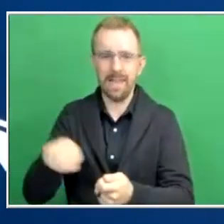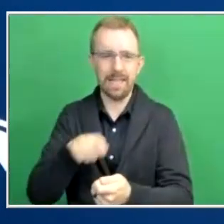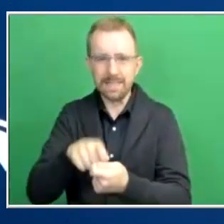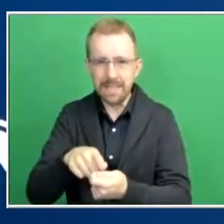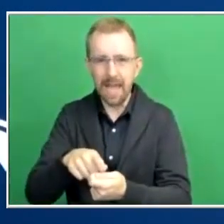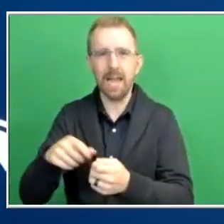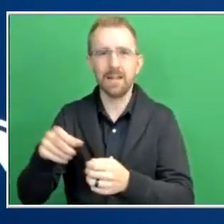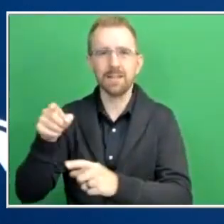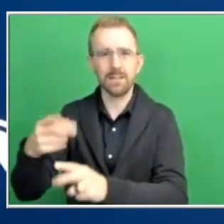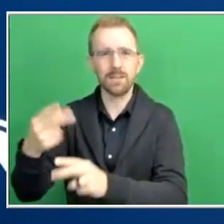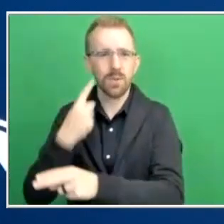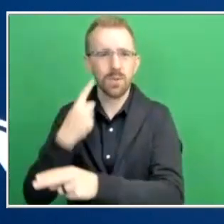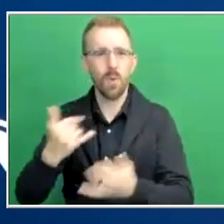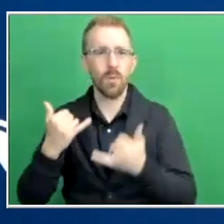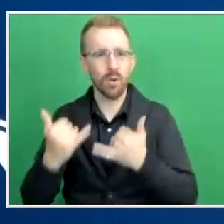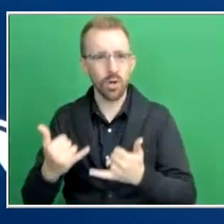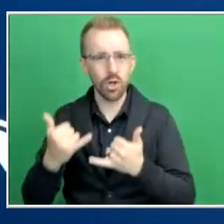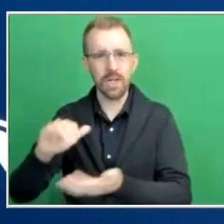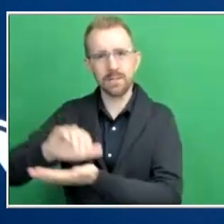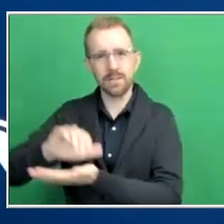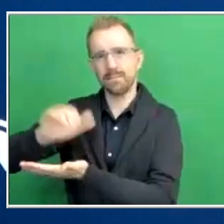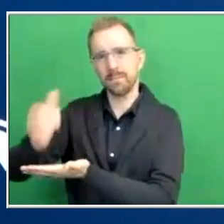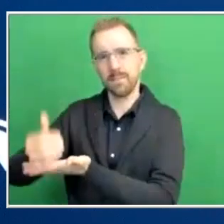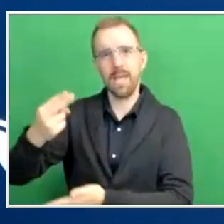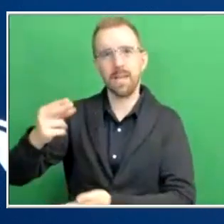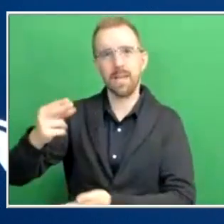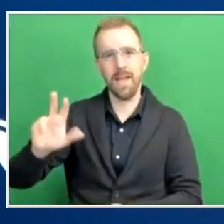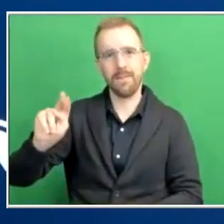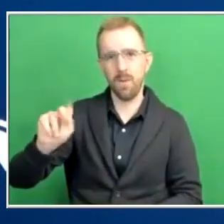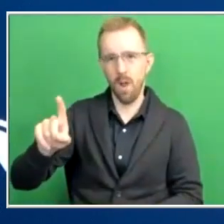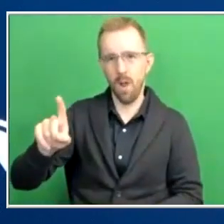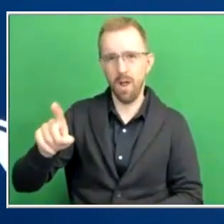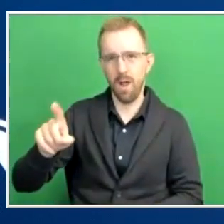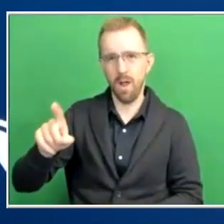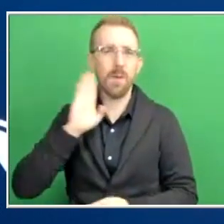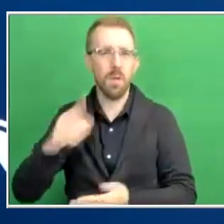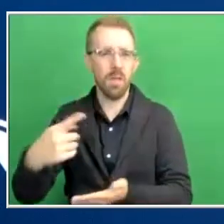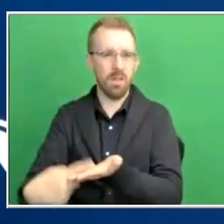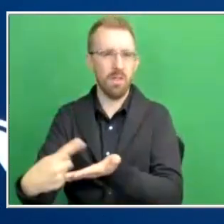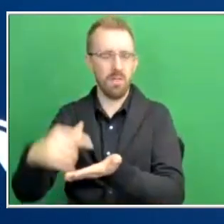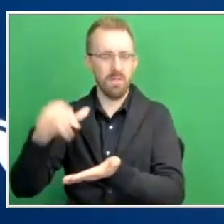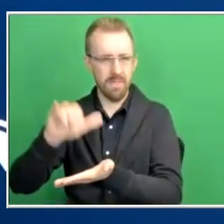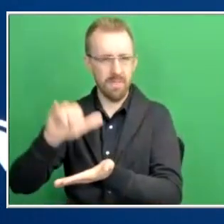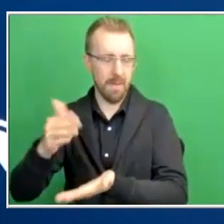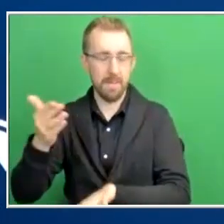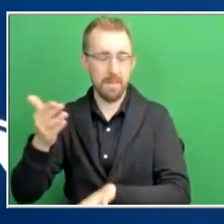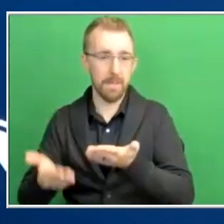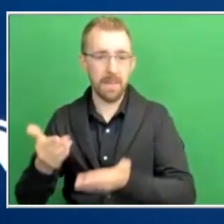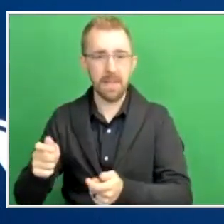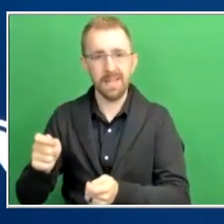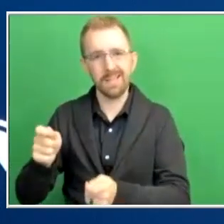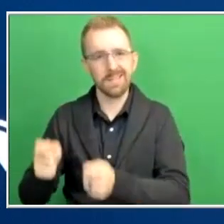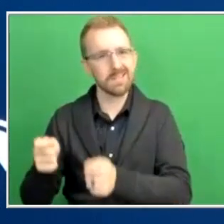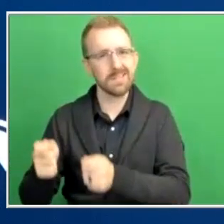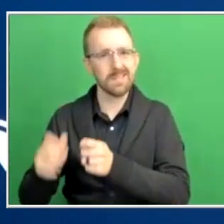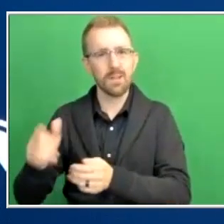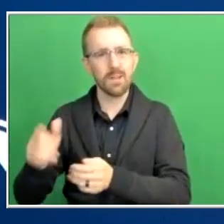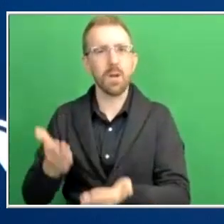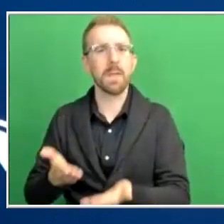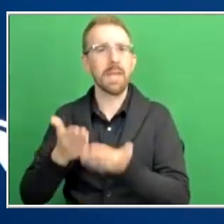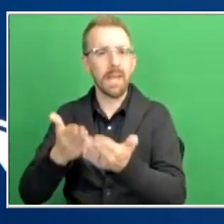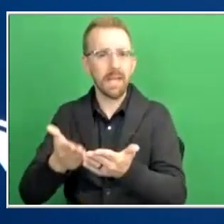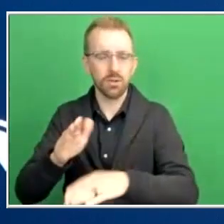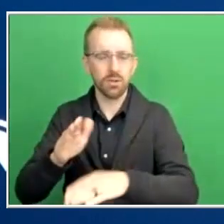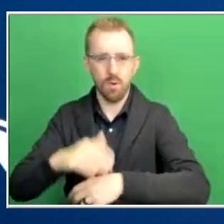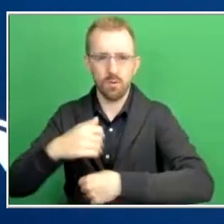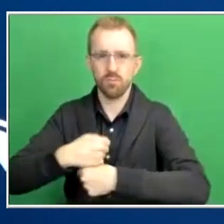used for the current stockpiled H5N1. So I think they're going to discuss that and maybe tweak the recommendations on